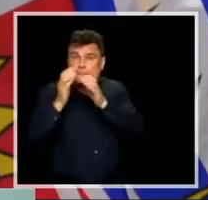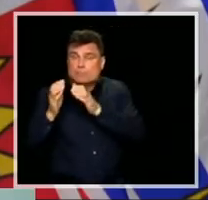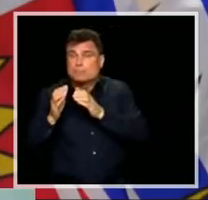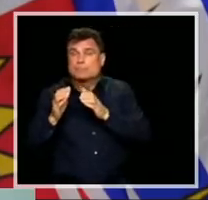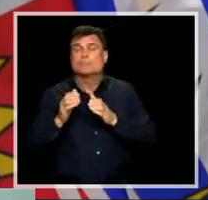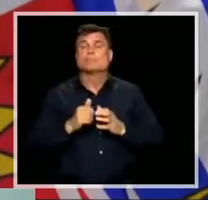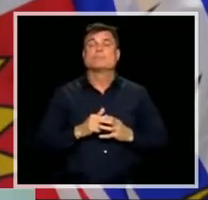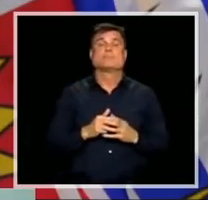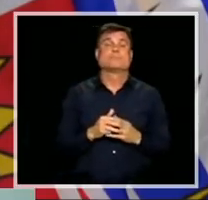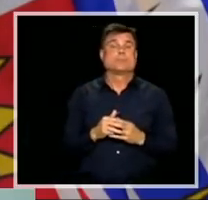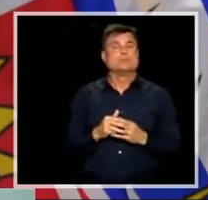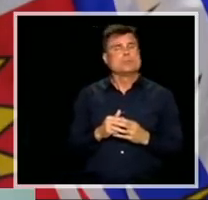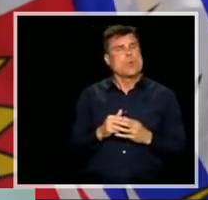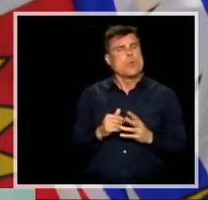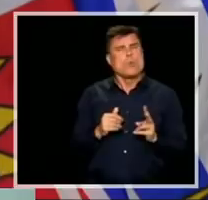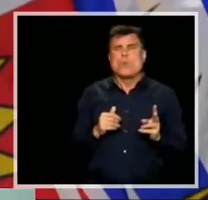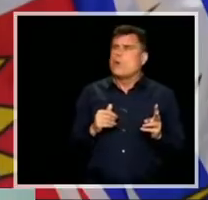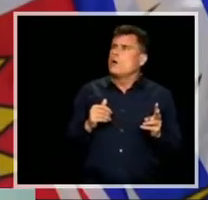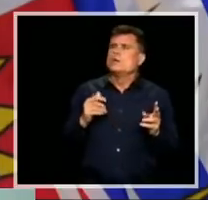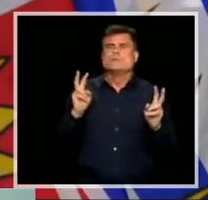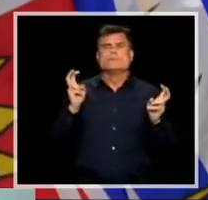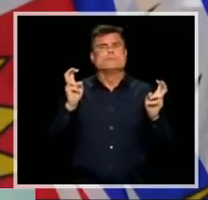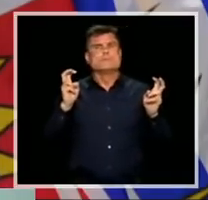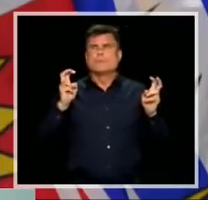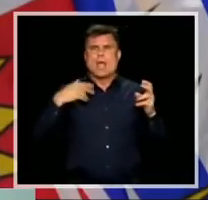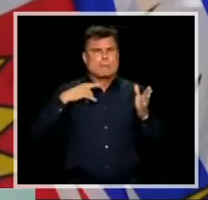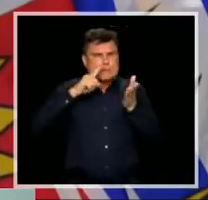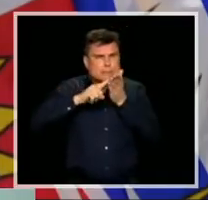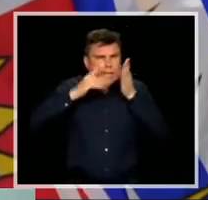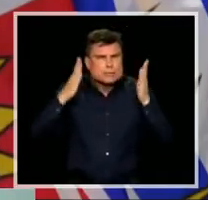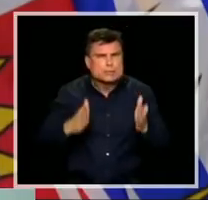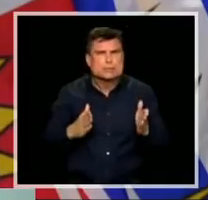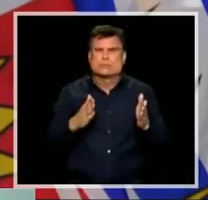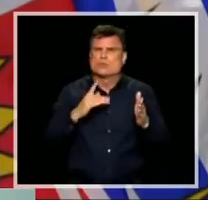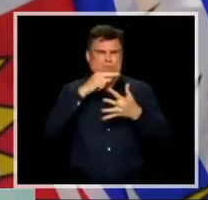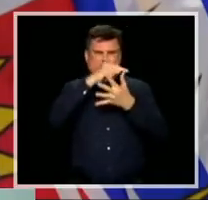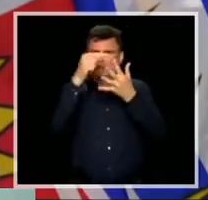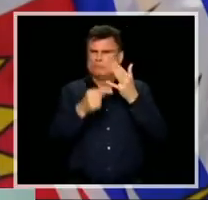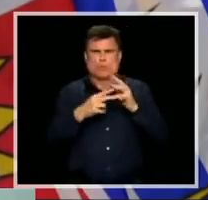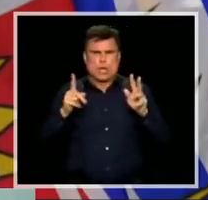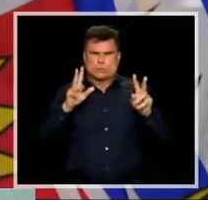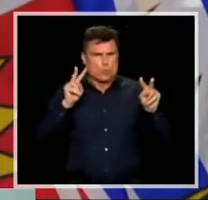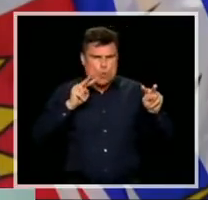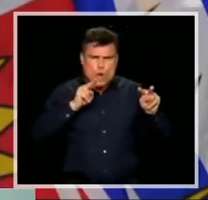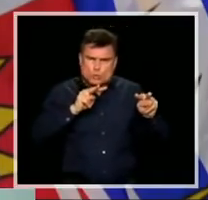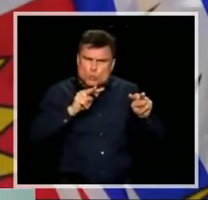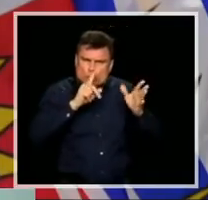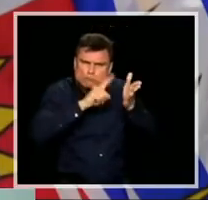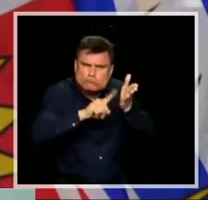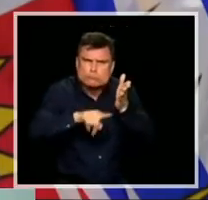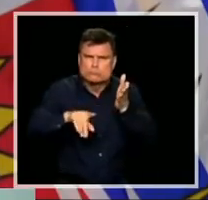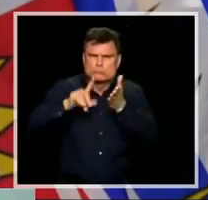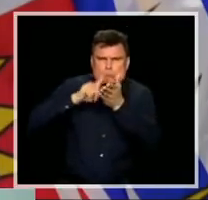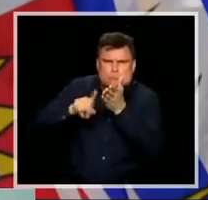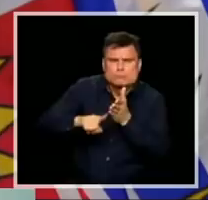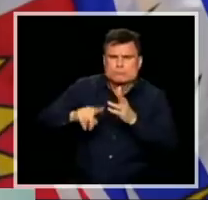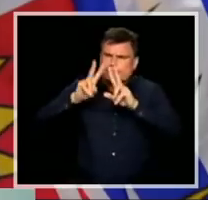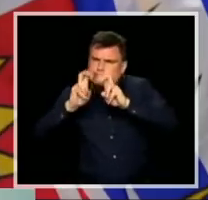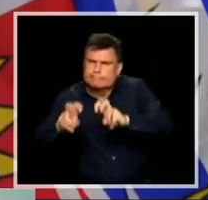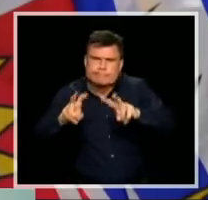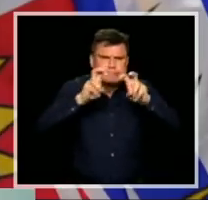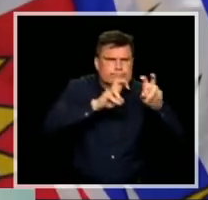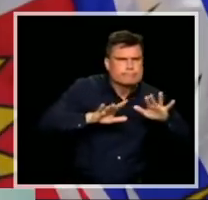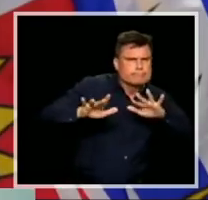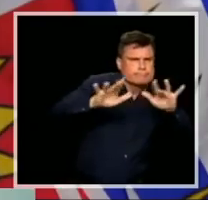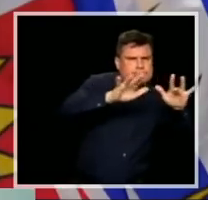Such camps often have large numbers of children coming from many different areas, campers and counselors, and they often